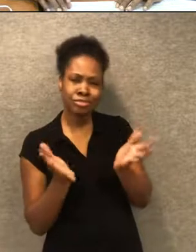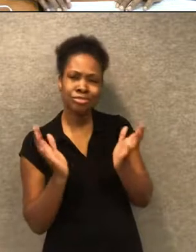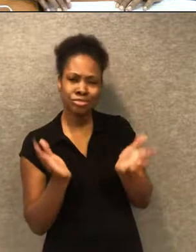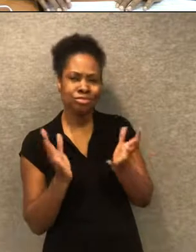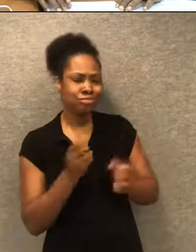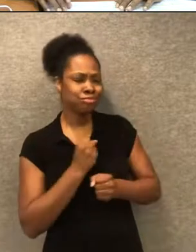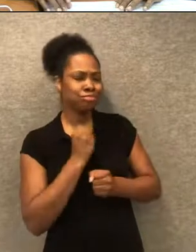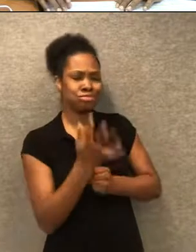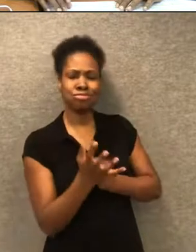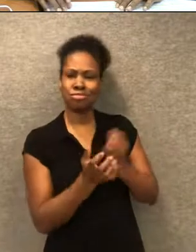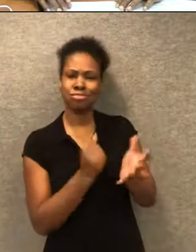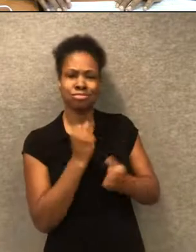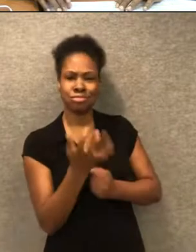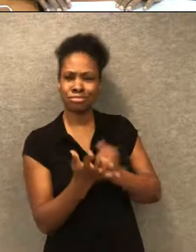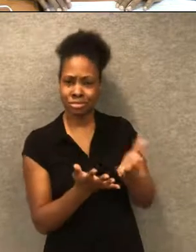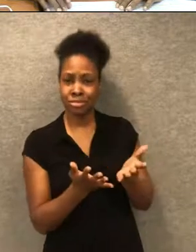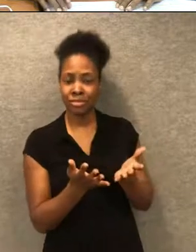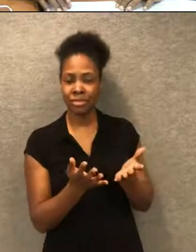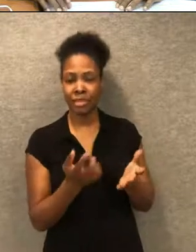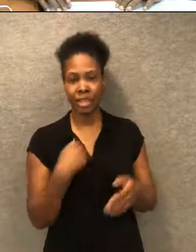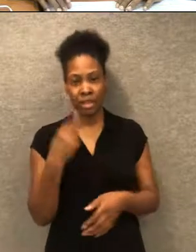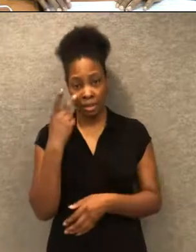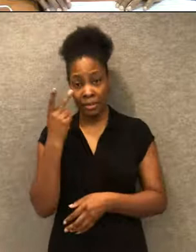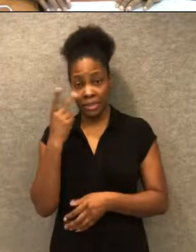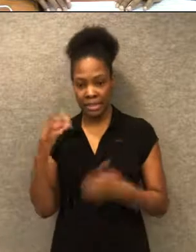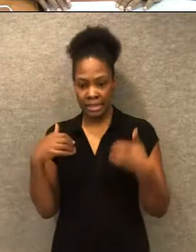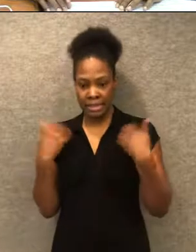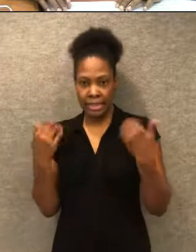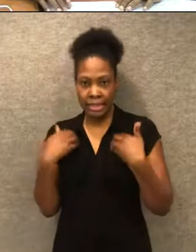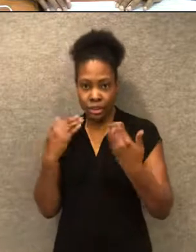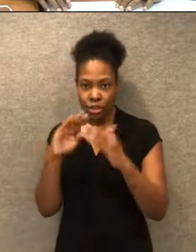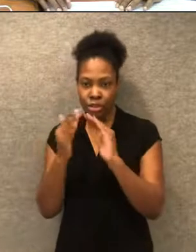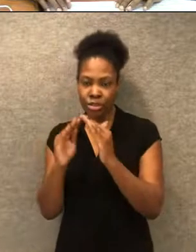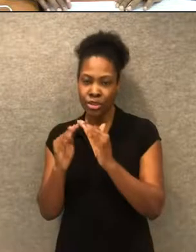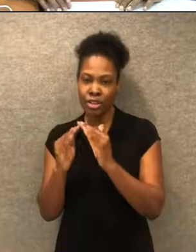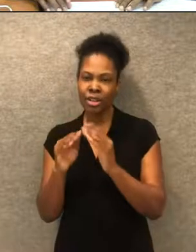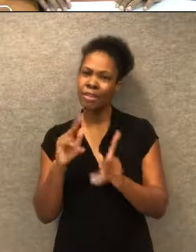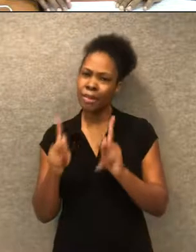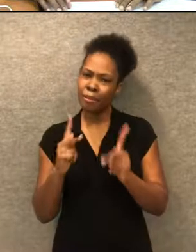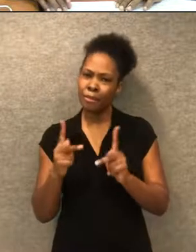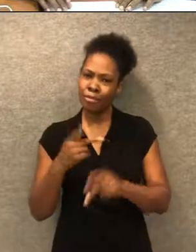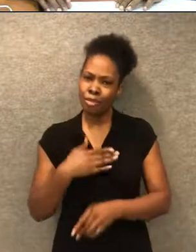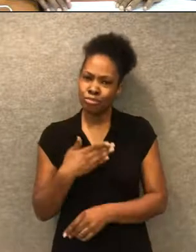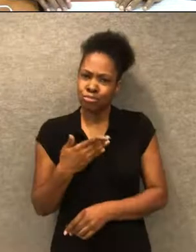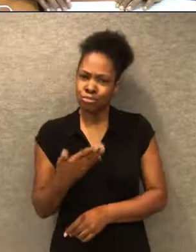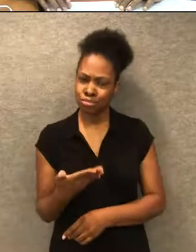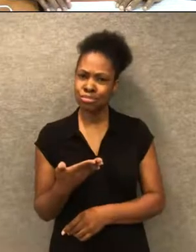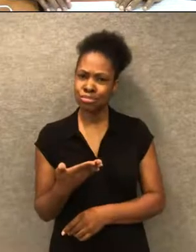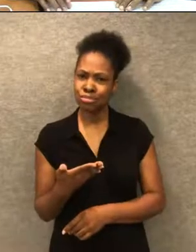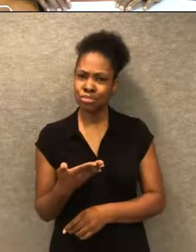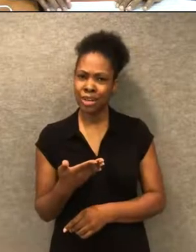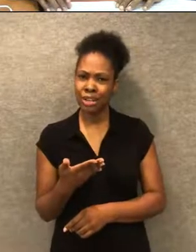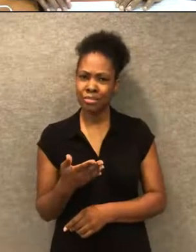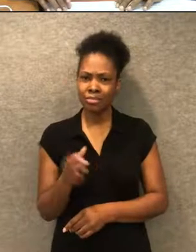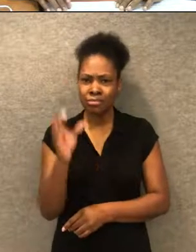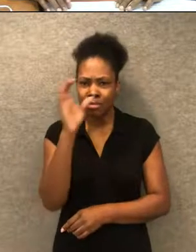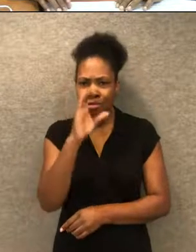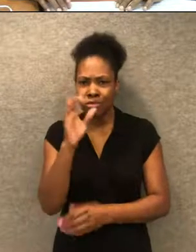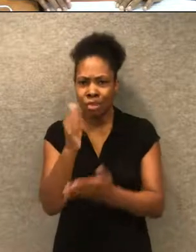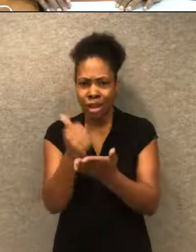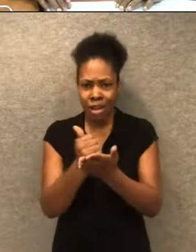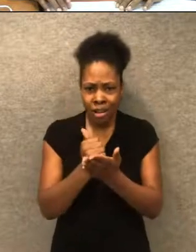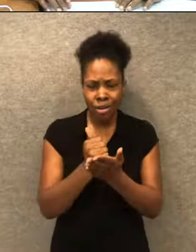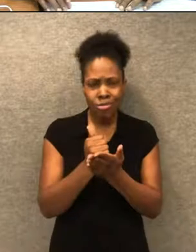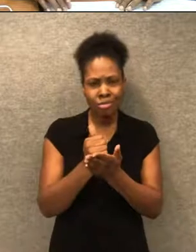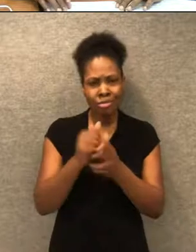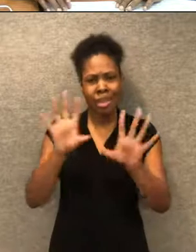I'm seeing more and more in our younger communities that folks are willing to seek out support. In New Jersey,